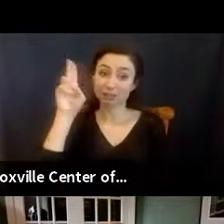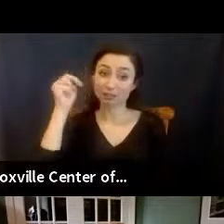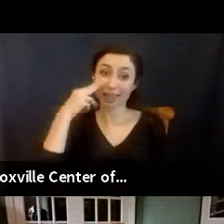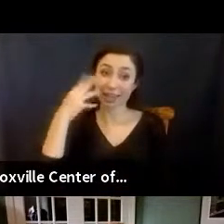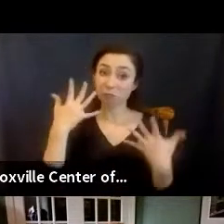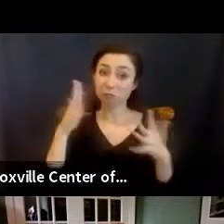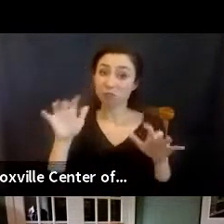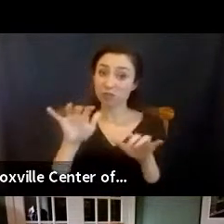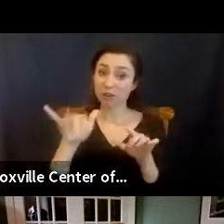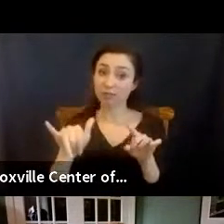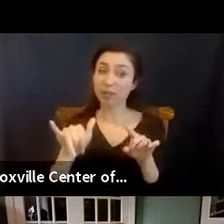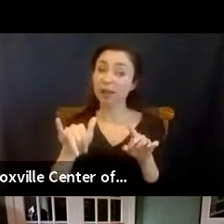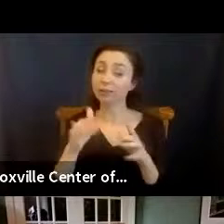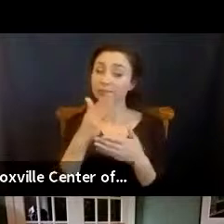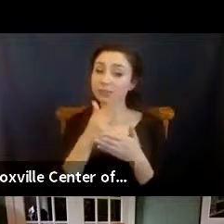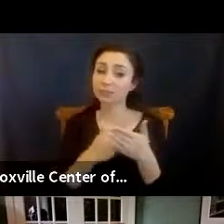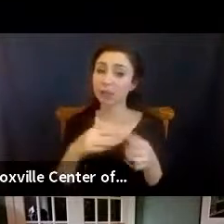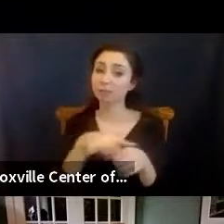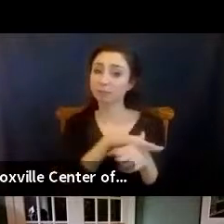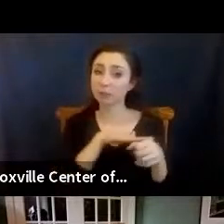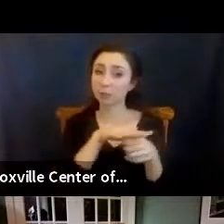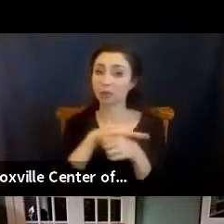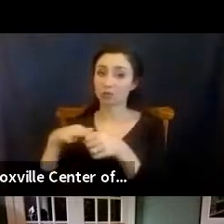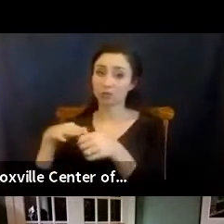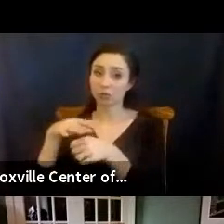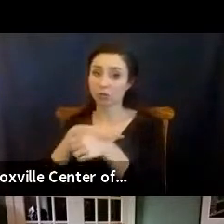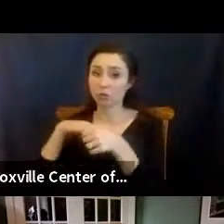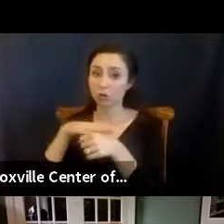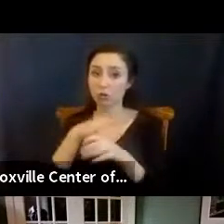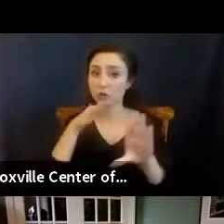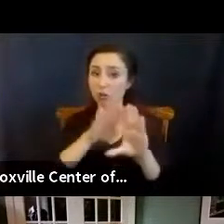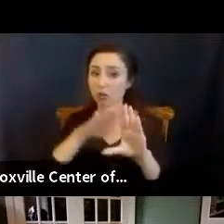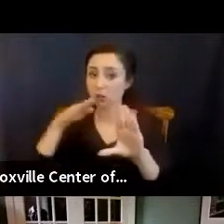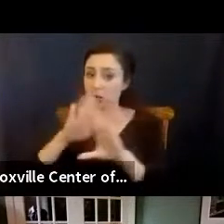some geographic closures based on data.